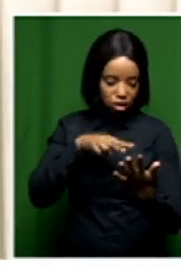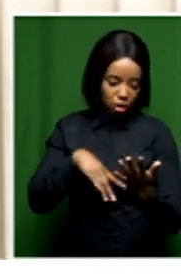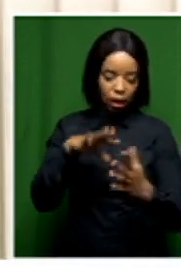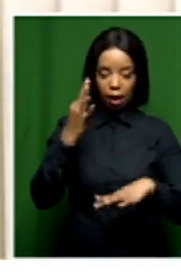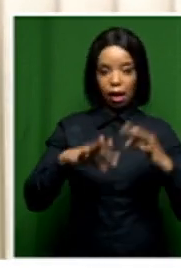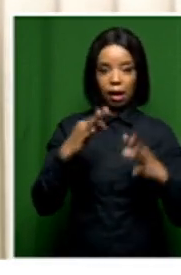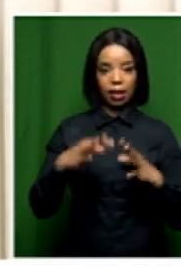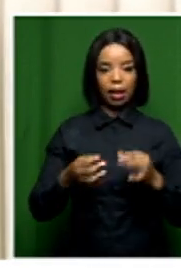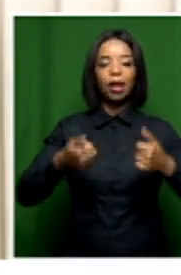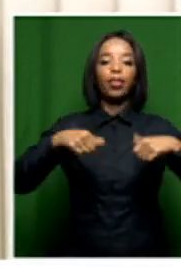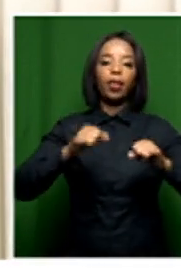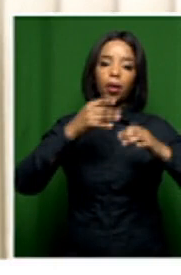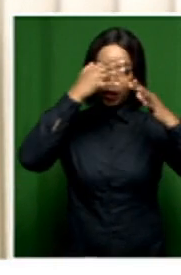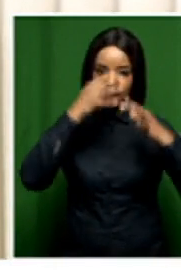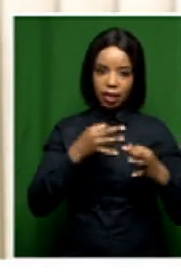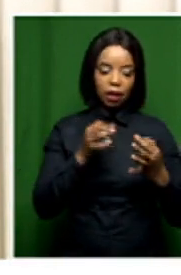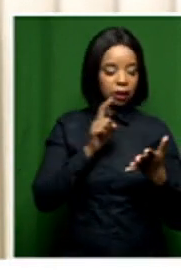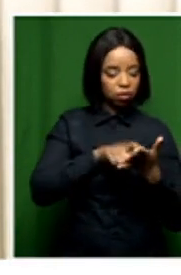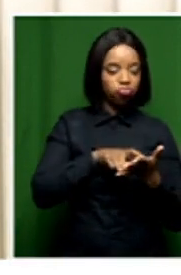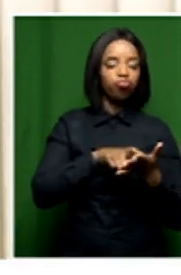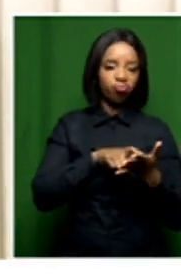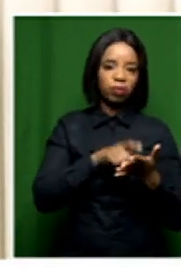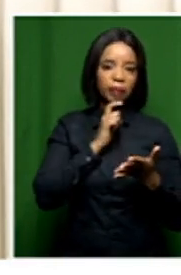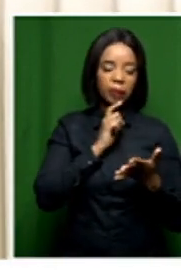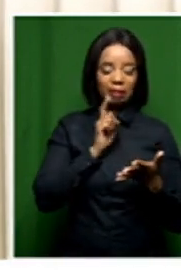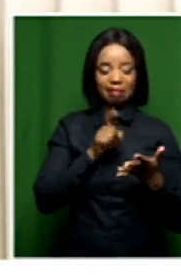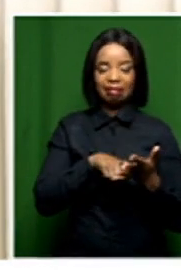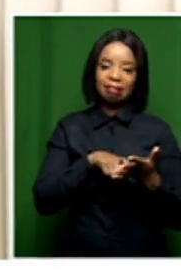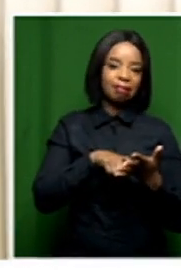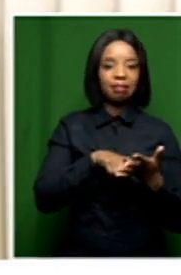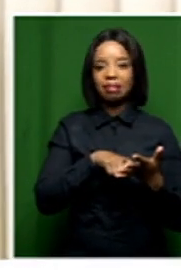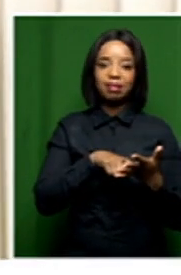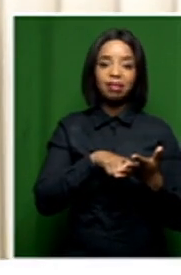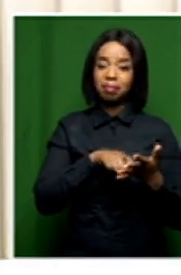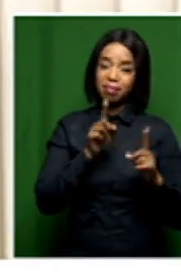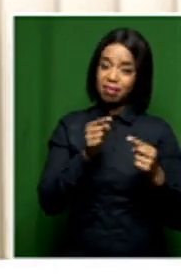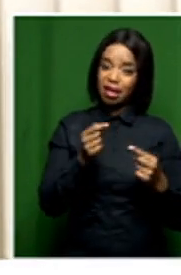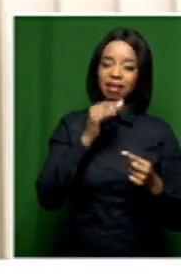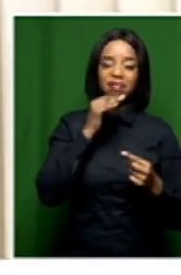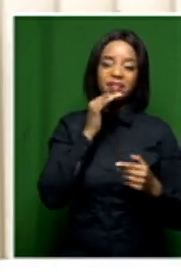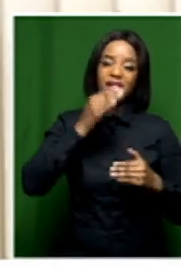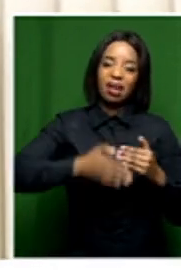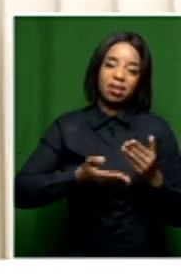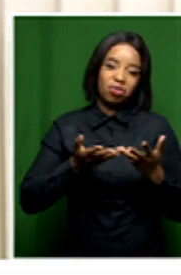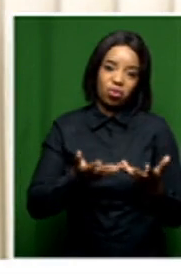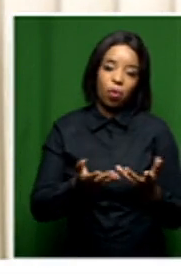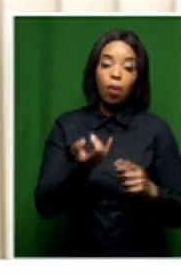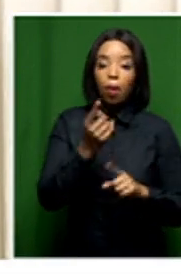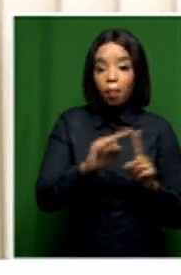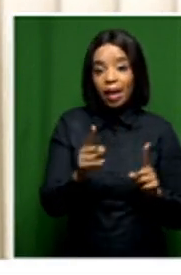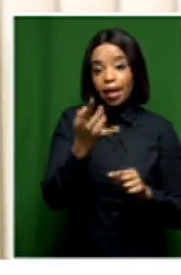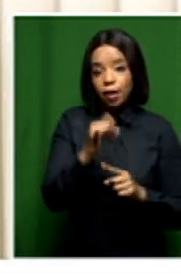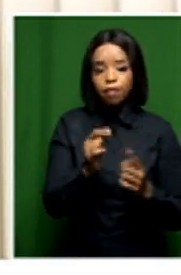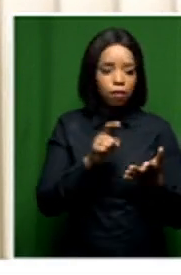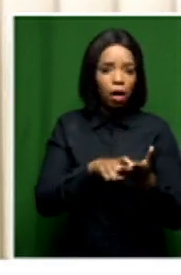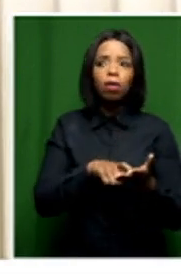saying, can we take this? Can we use it further? If we can't, then unfortunately it ends there. But if we can, let us assist,